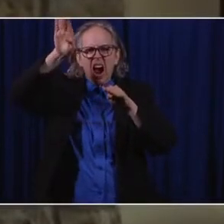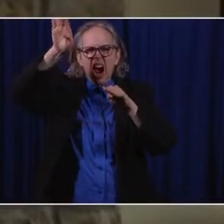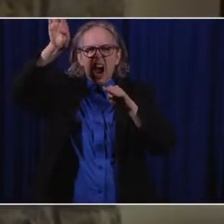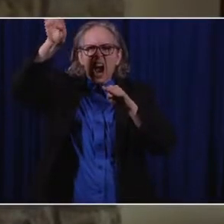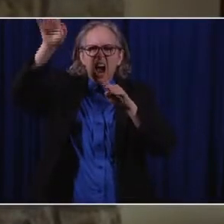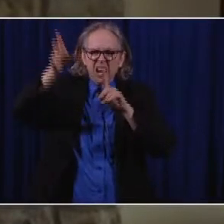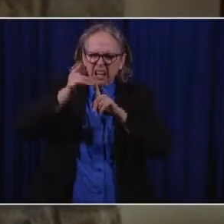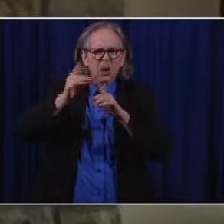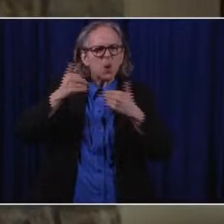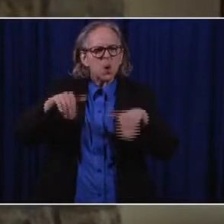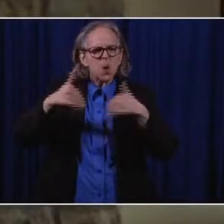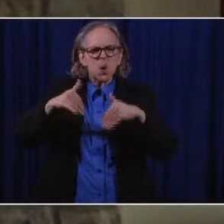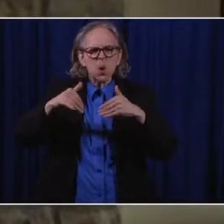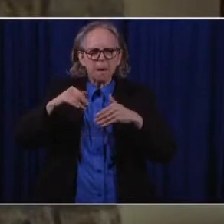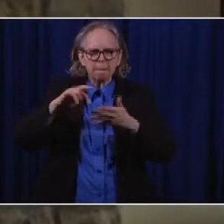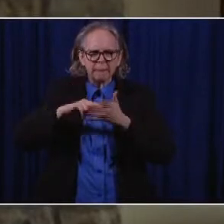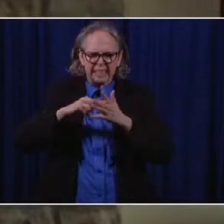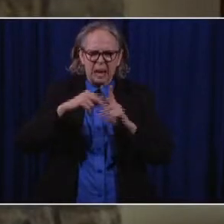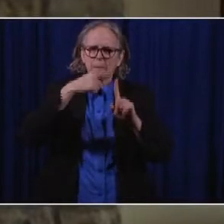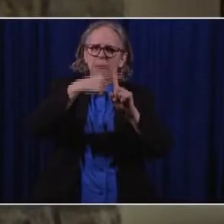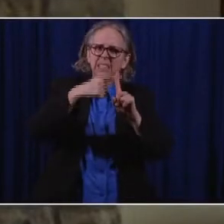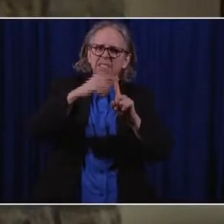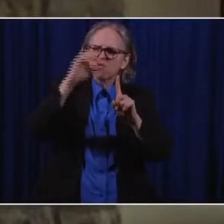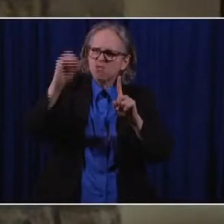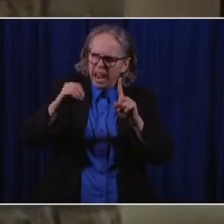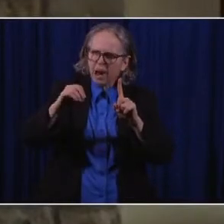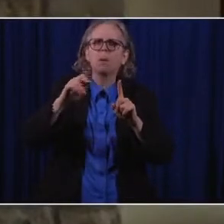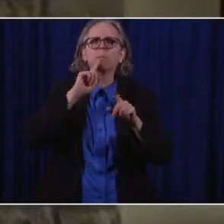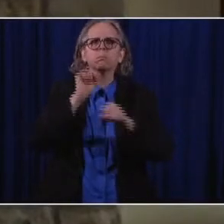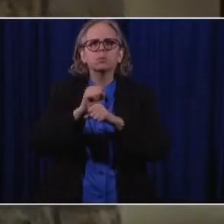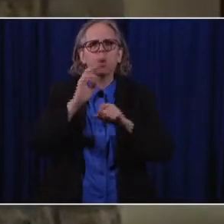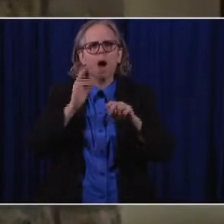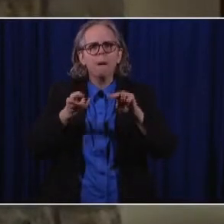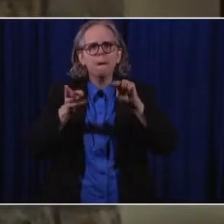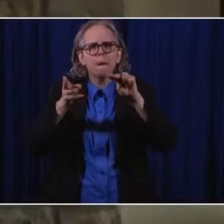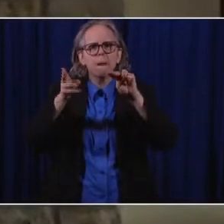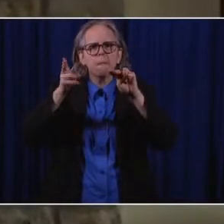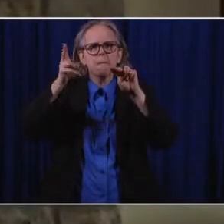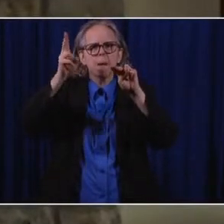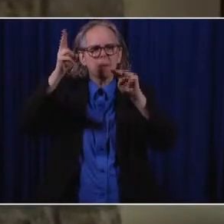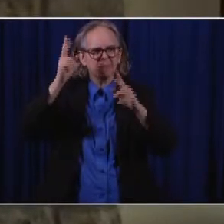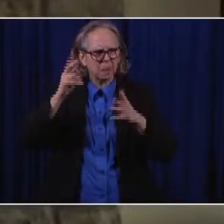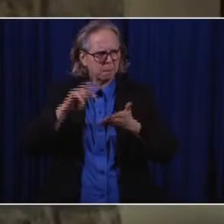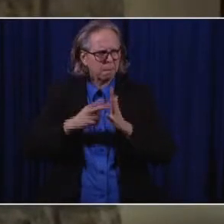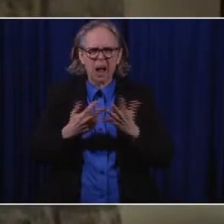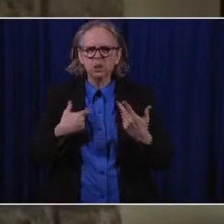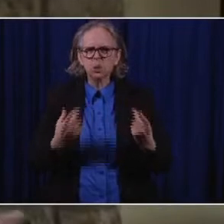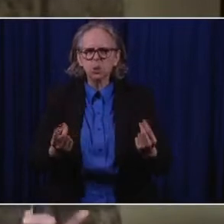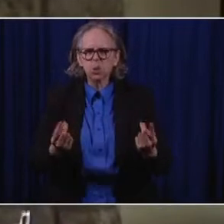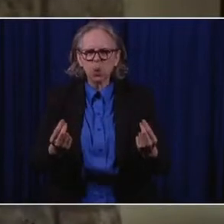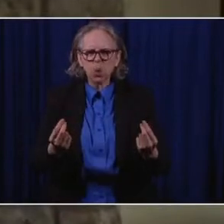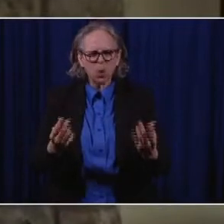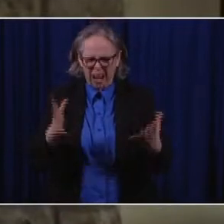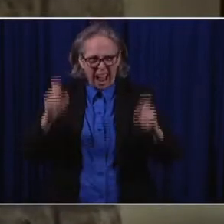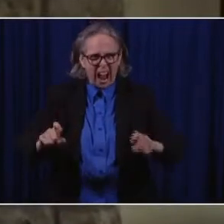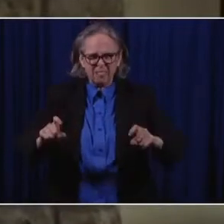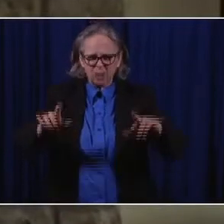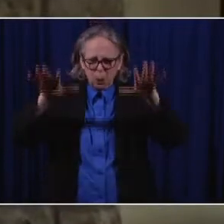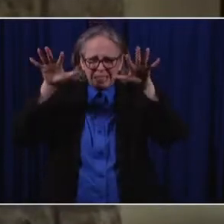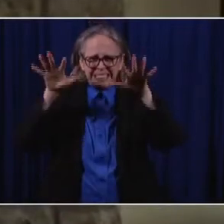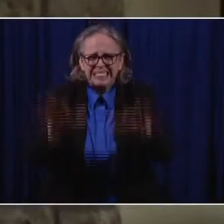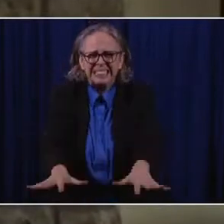it is, and we just need to pull back. We just need to draw back. We need to reduce the